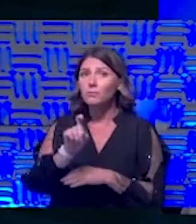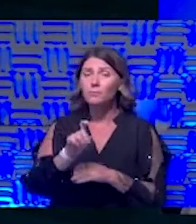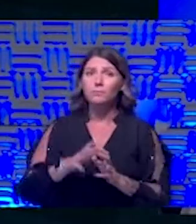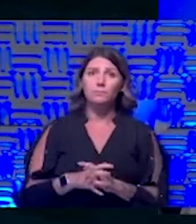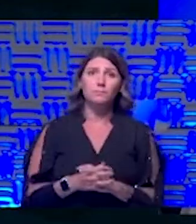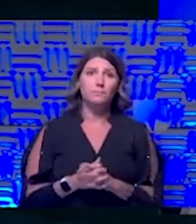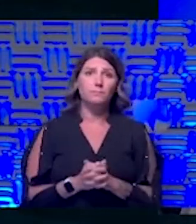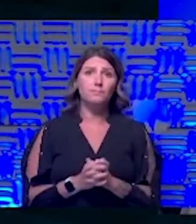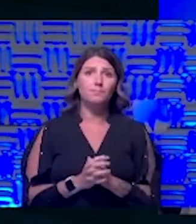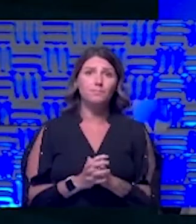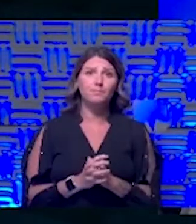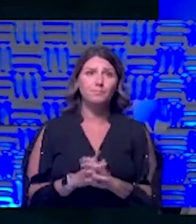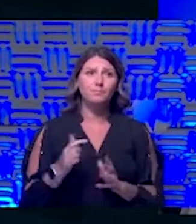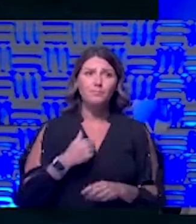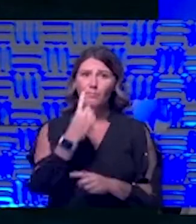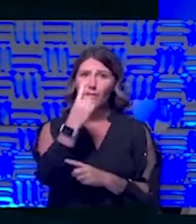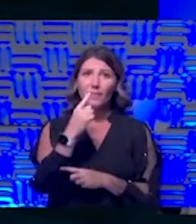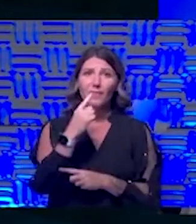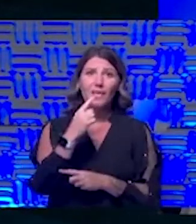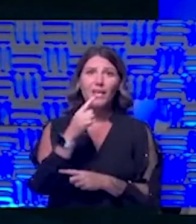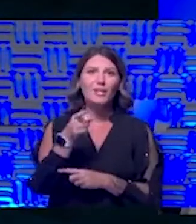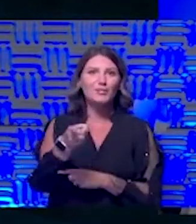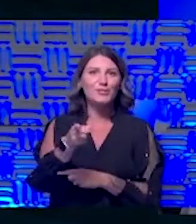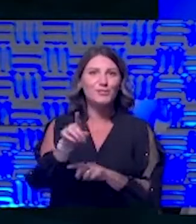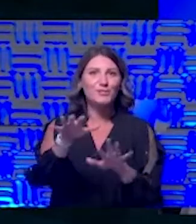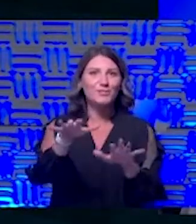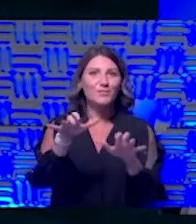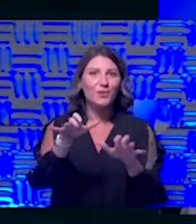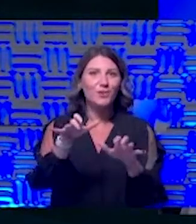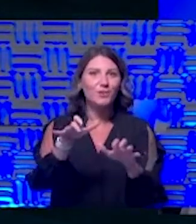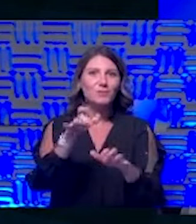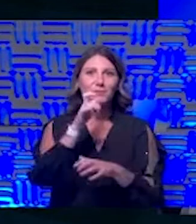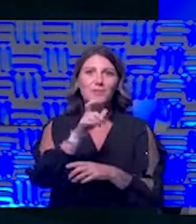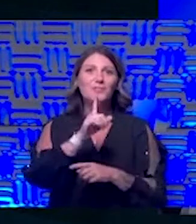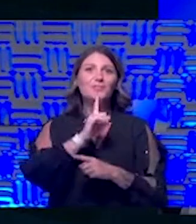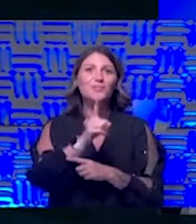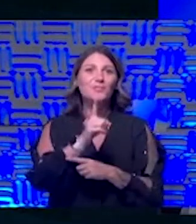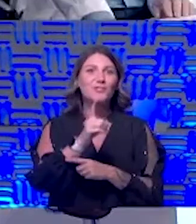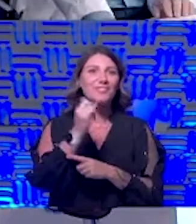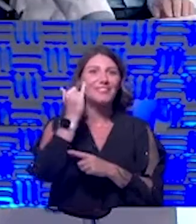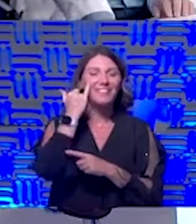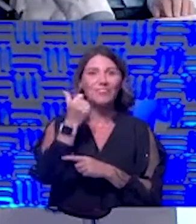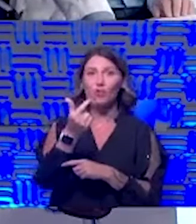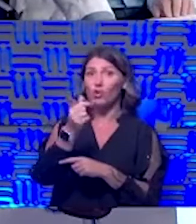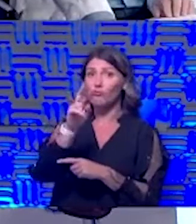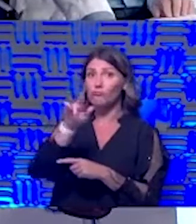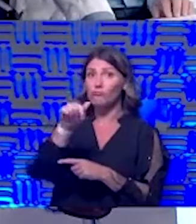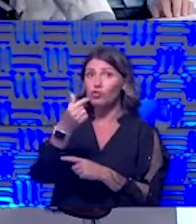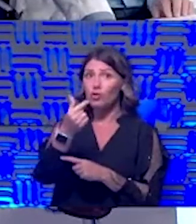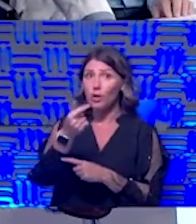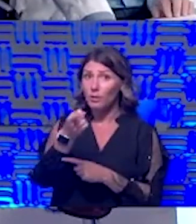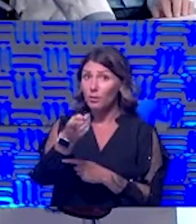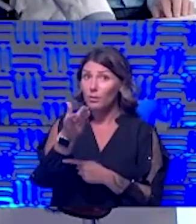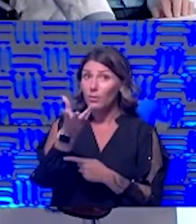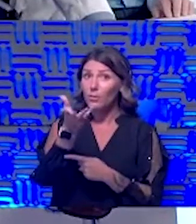I think Whitney's frozen on our screen at the minute, so I don't know if she's out there. So let me see if Greg Nawalanic is out there. Greg, are you